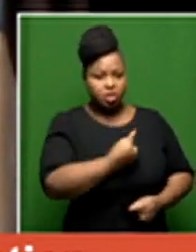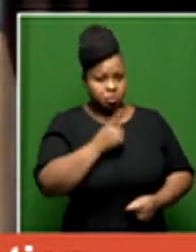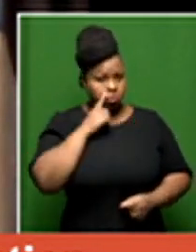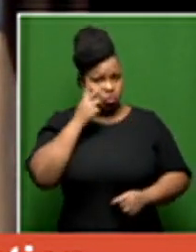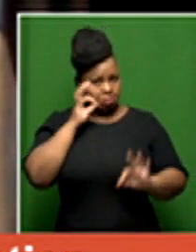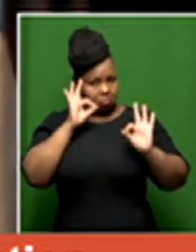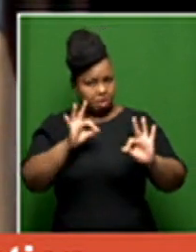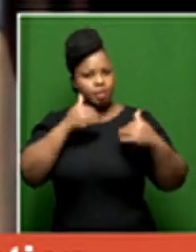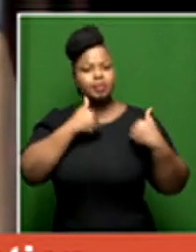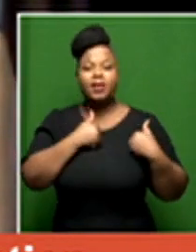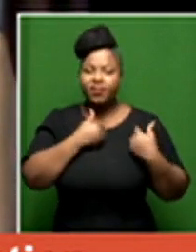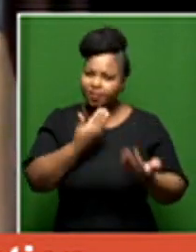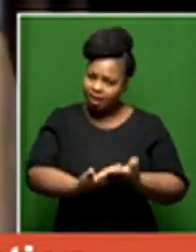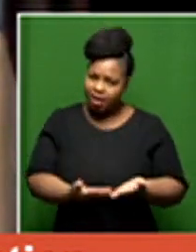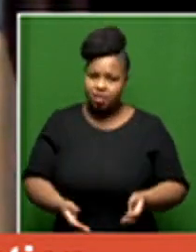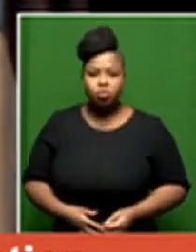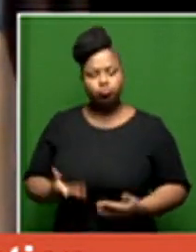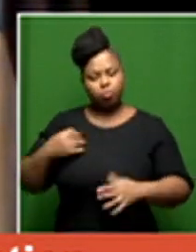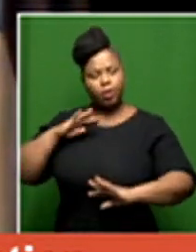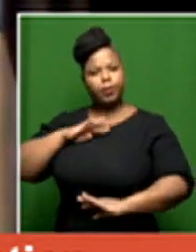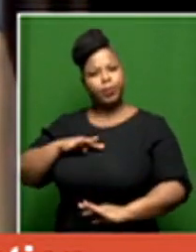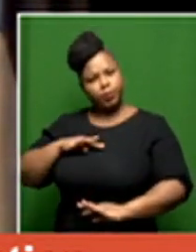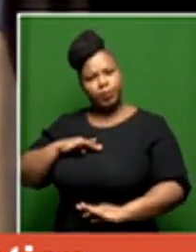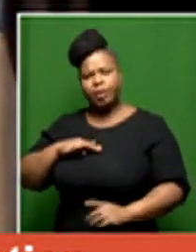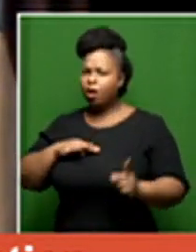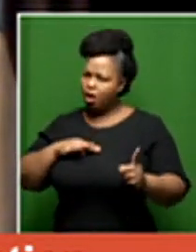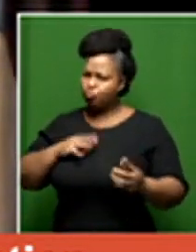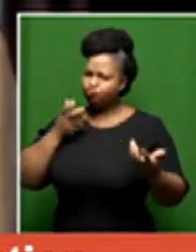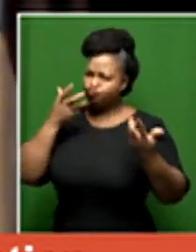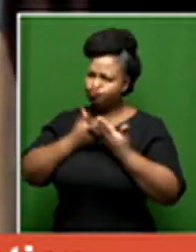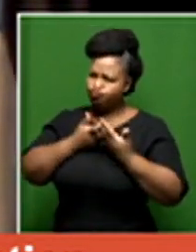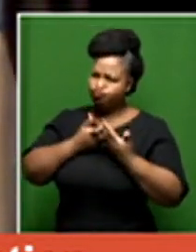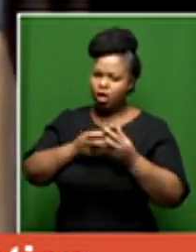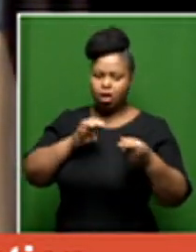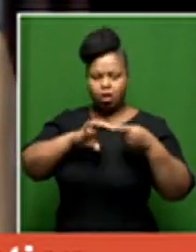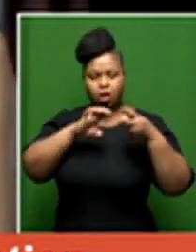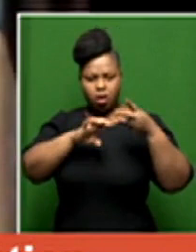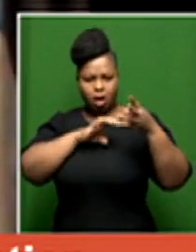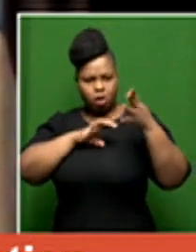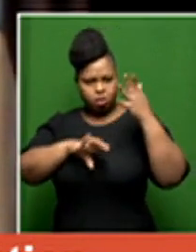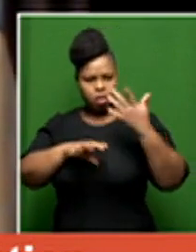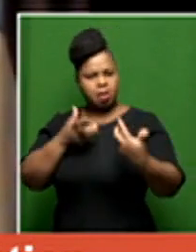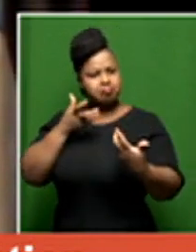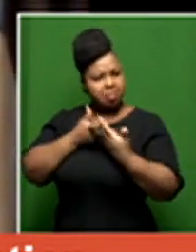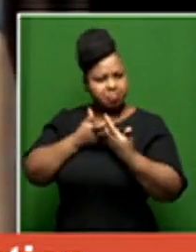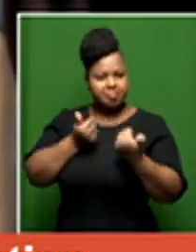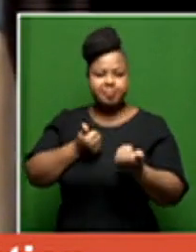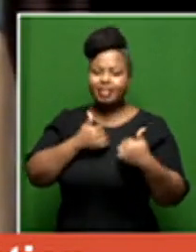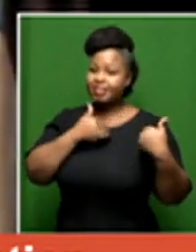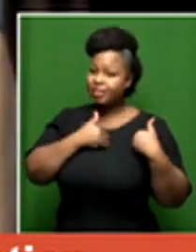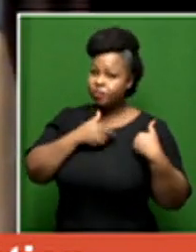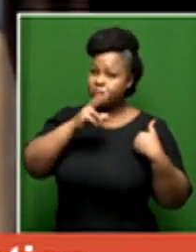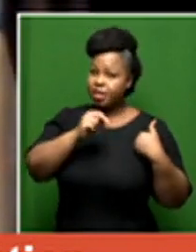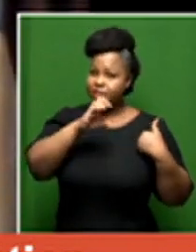if it is safe. Then if they're satisfied, if it has met all the standards and the criteria of safety from the